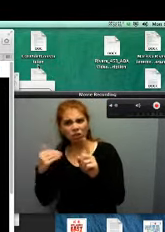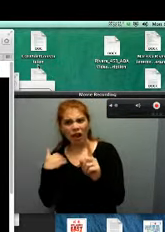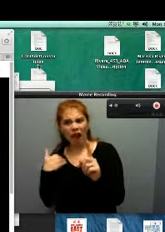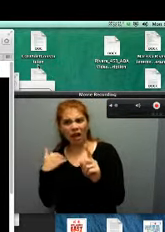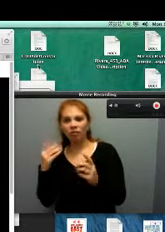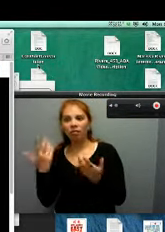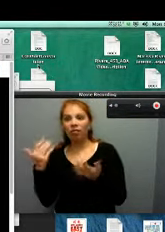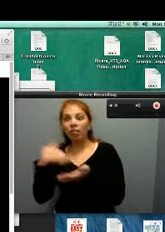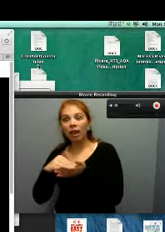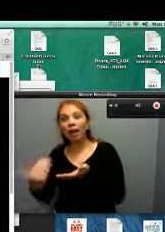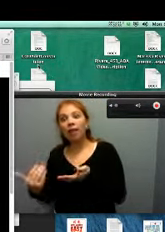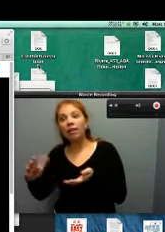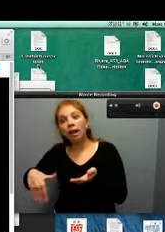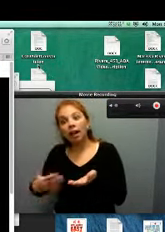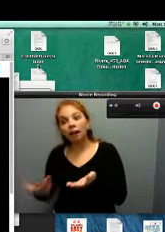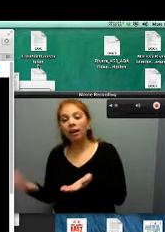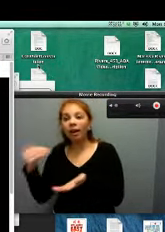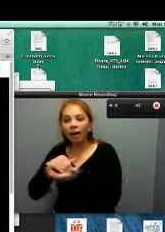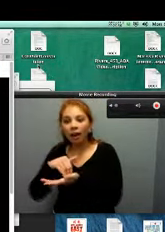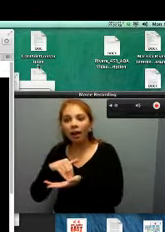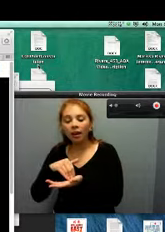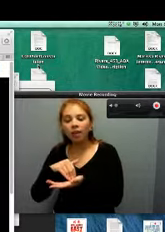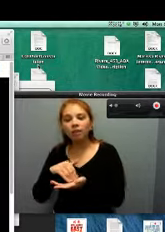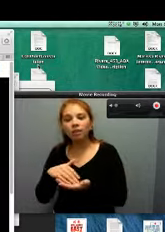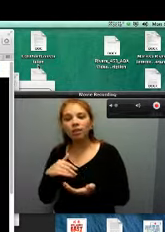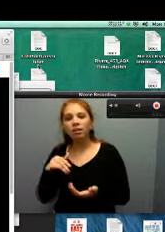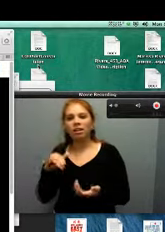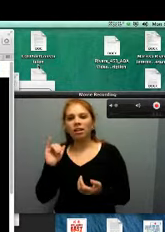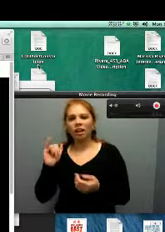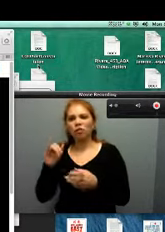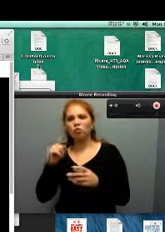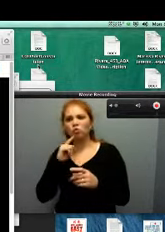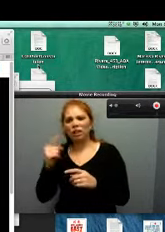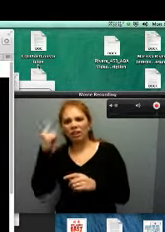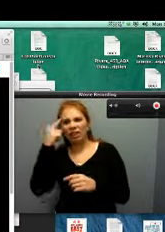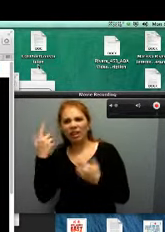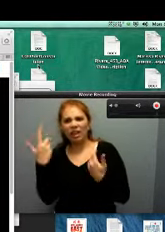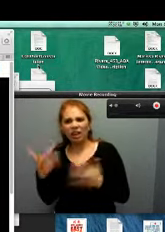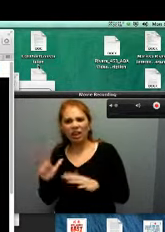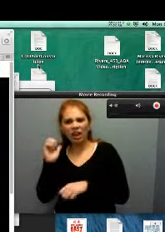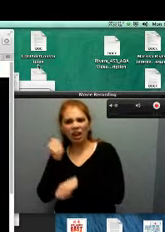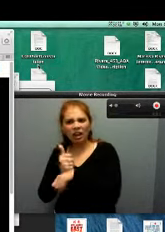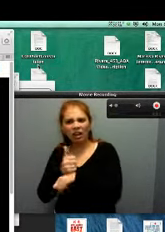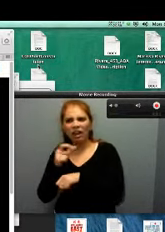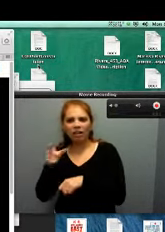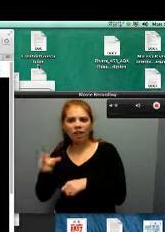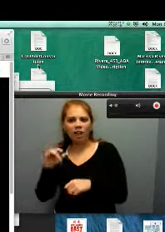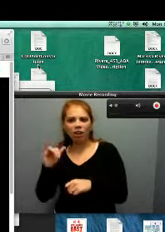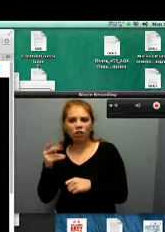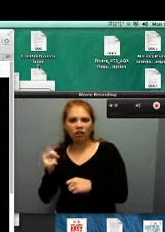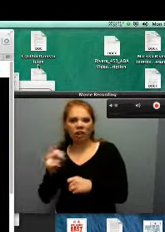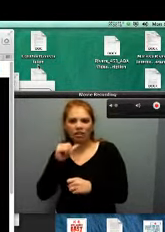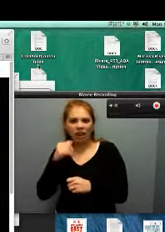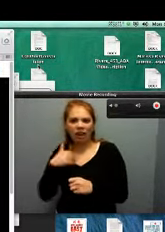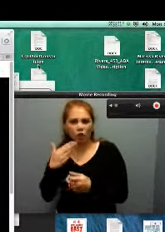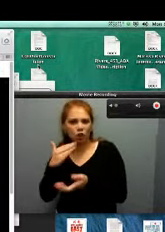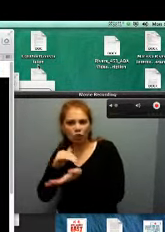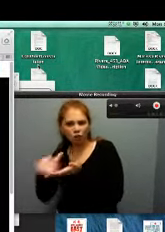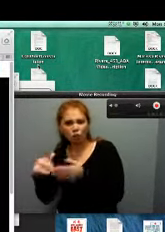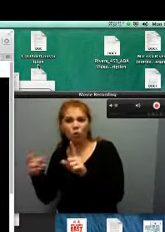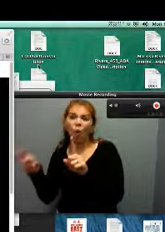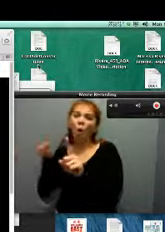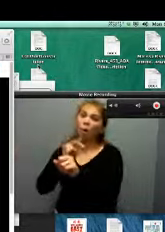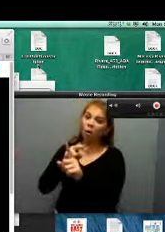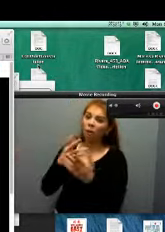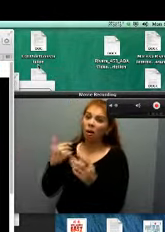late again, you're basically thinking he's not going to have some kind of legitimate excuse. Or you may have